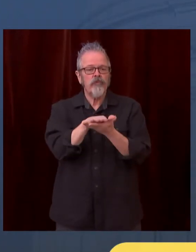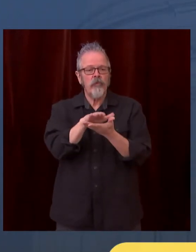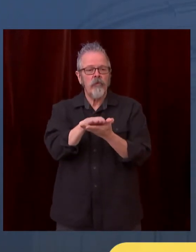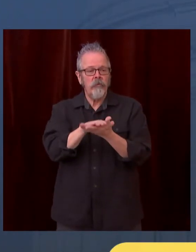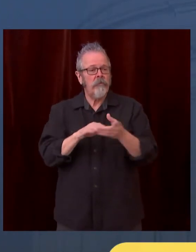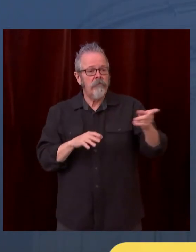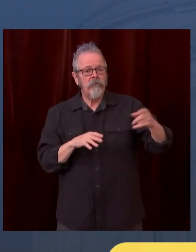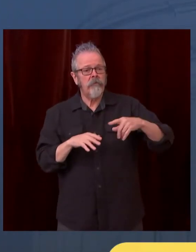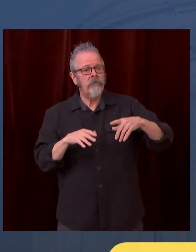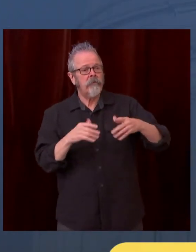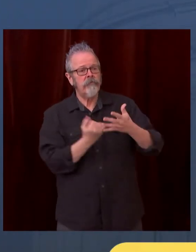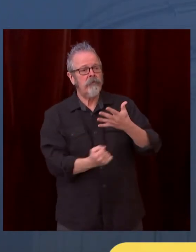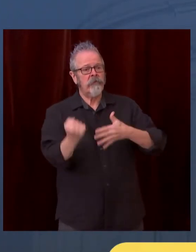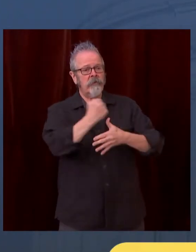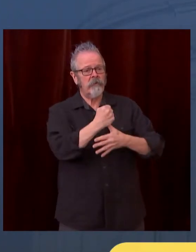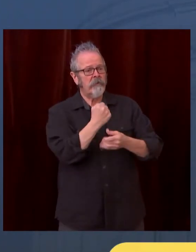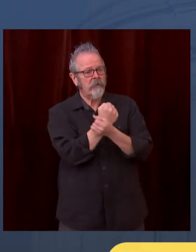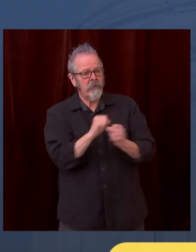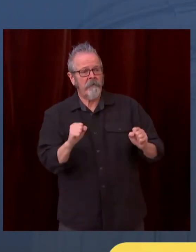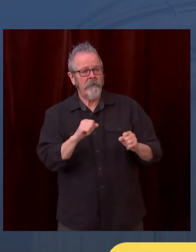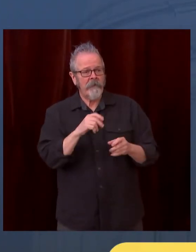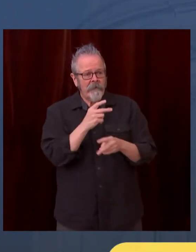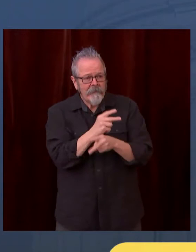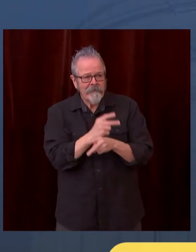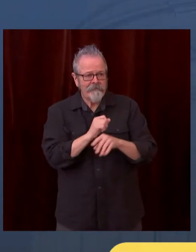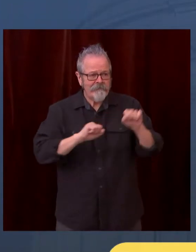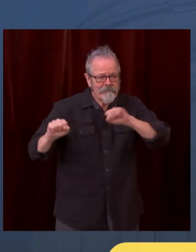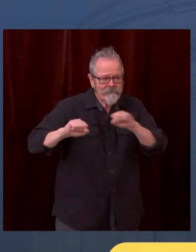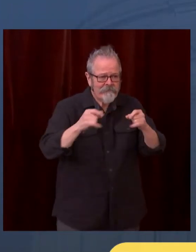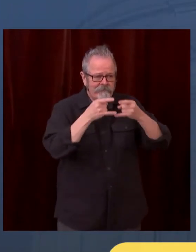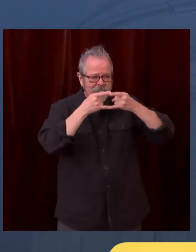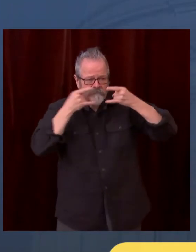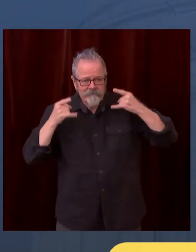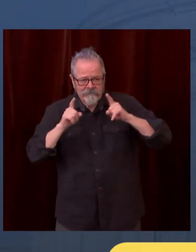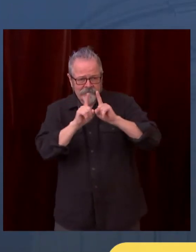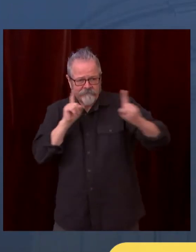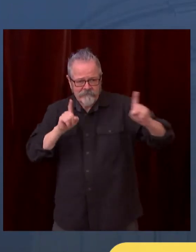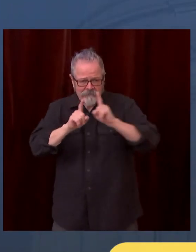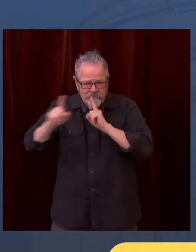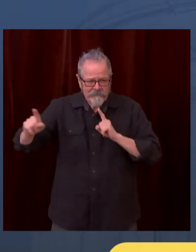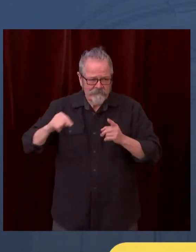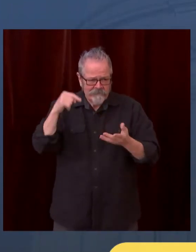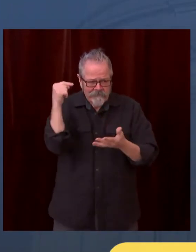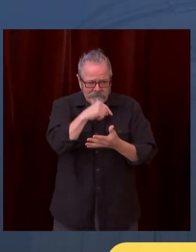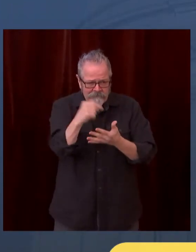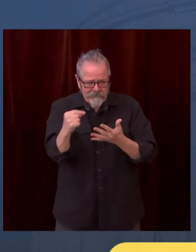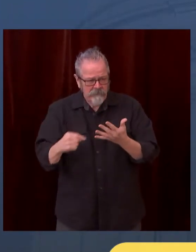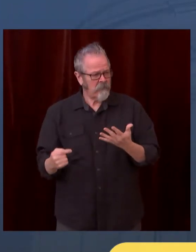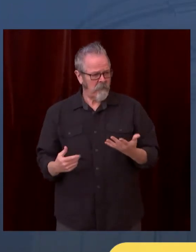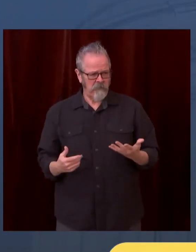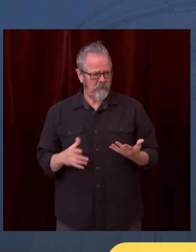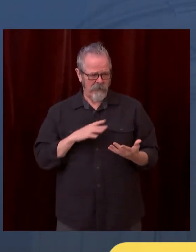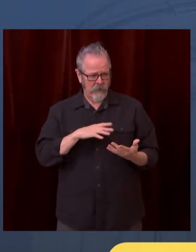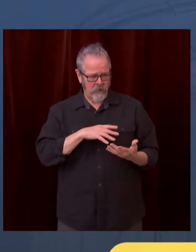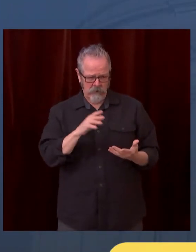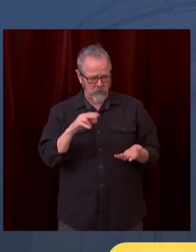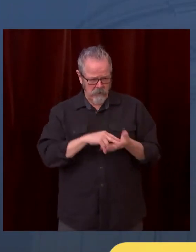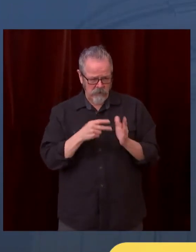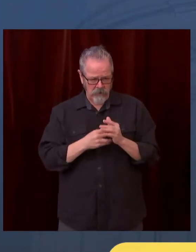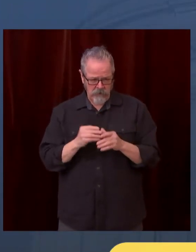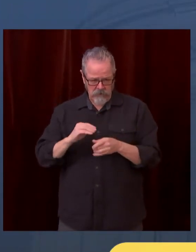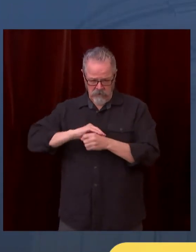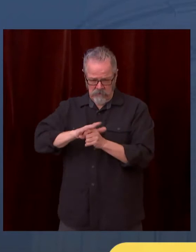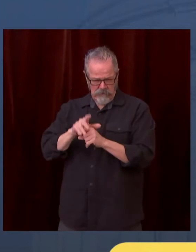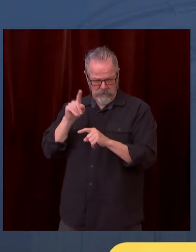it's safe to go back to school, on-site instruction, is because we've demonstrated it with over 200,000